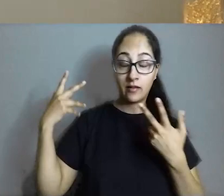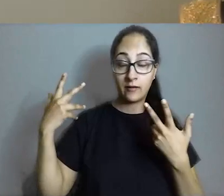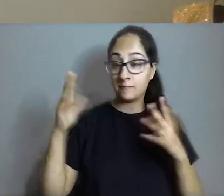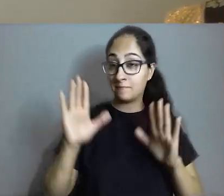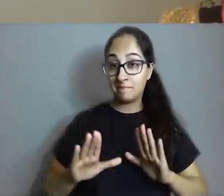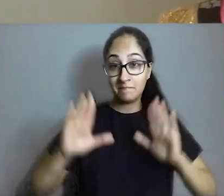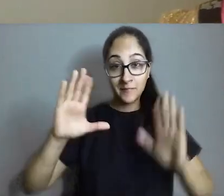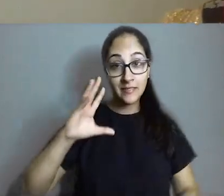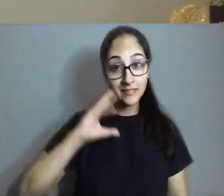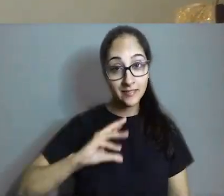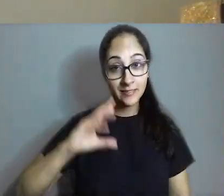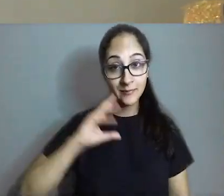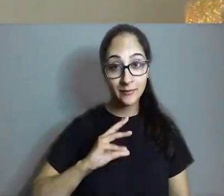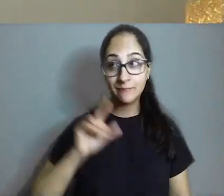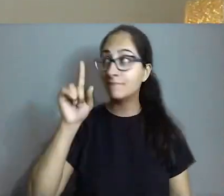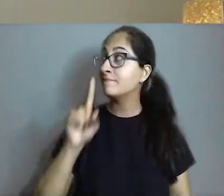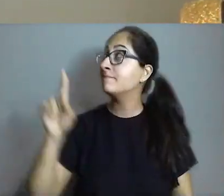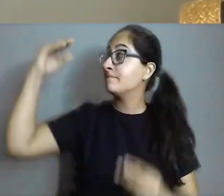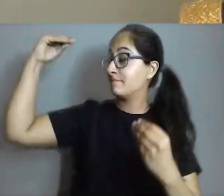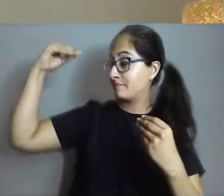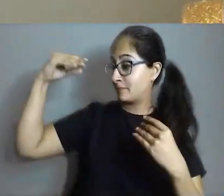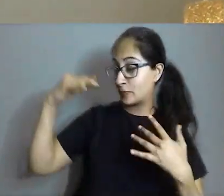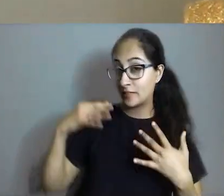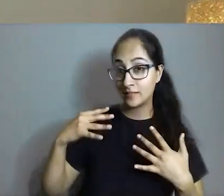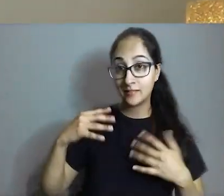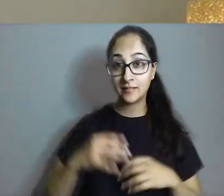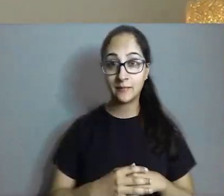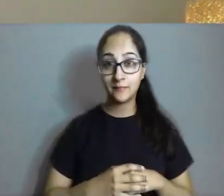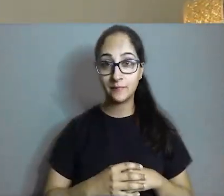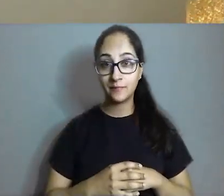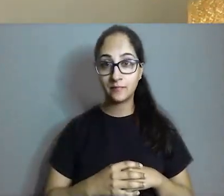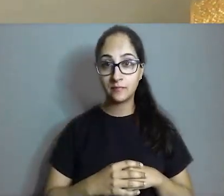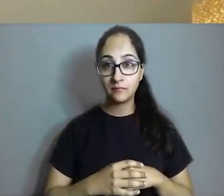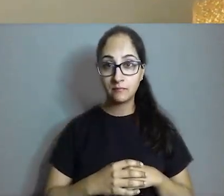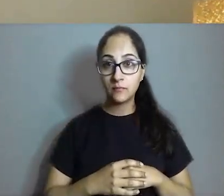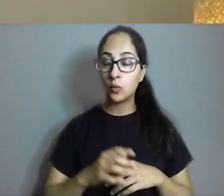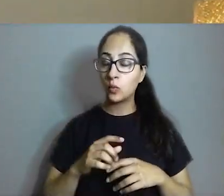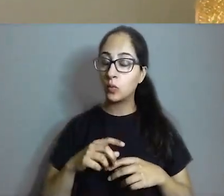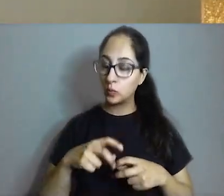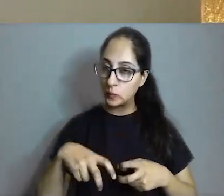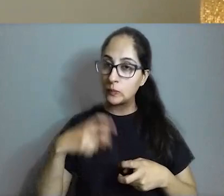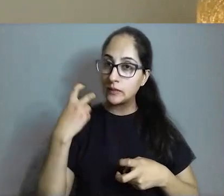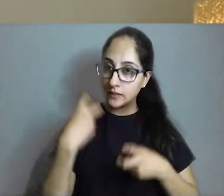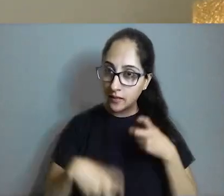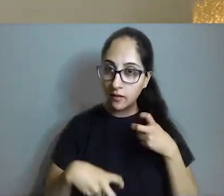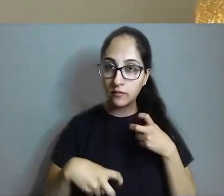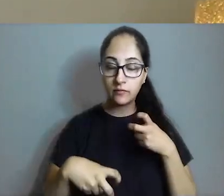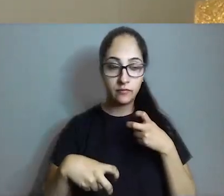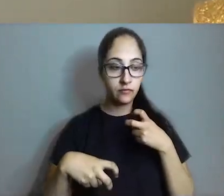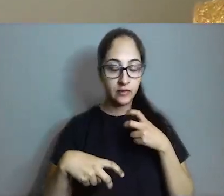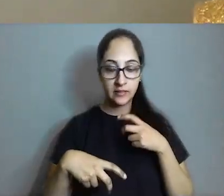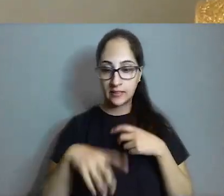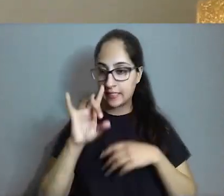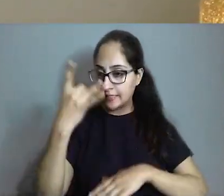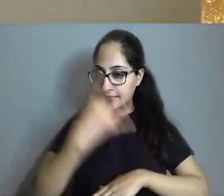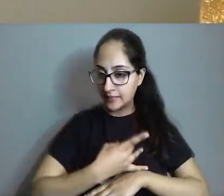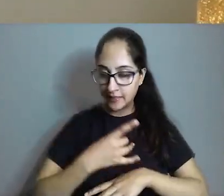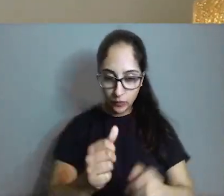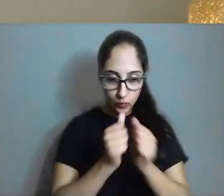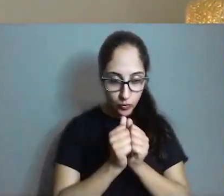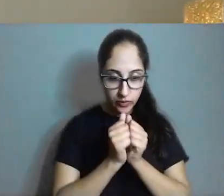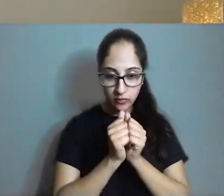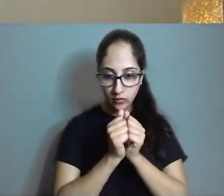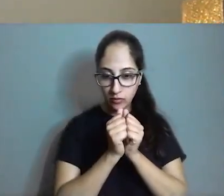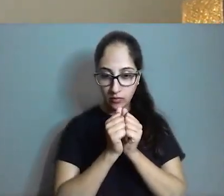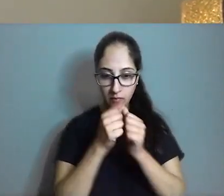it was by far the biggest blessing, because that process itself was rigorous and an exercise in pluralism